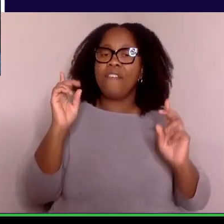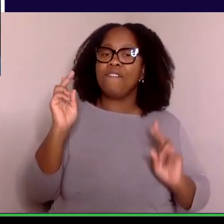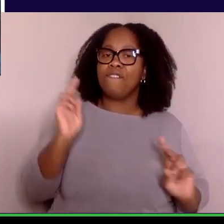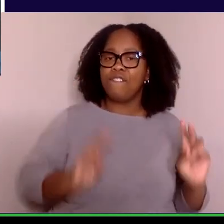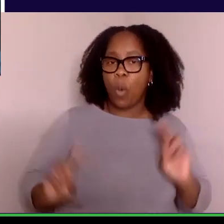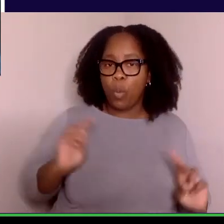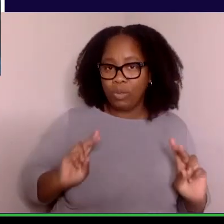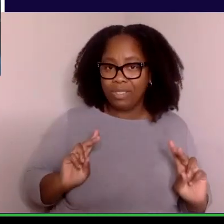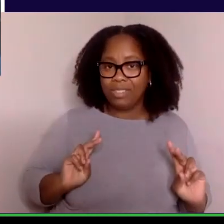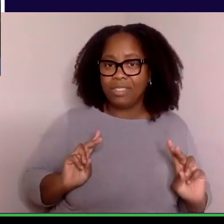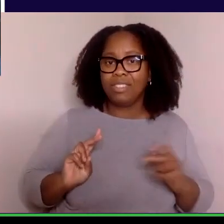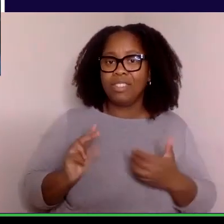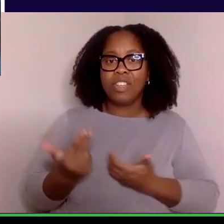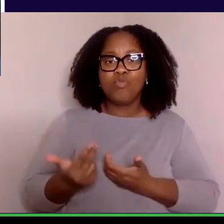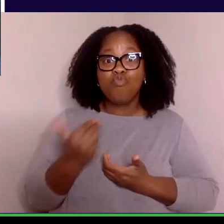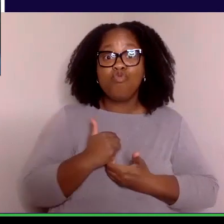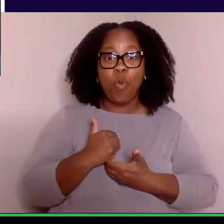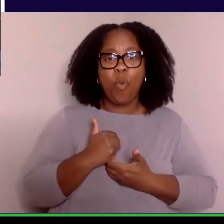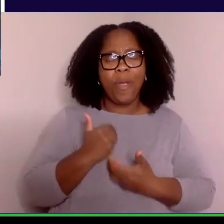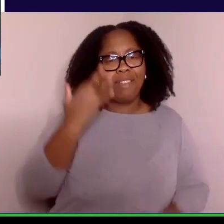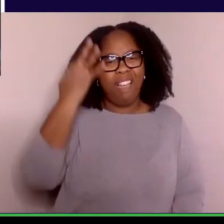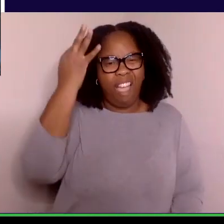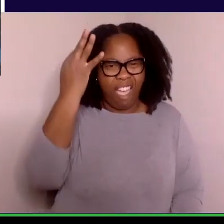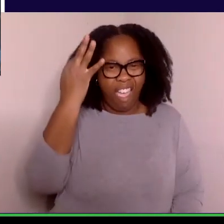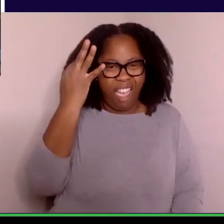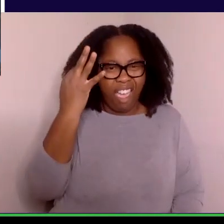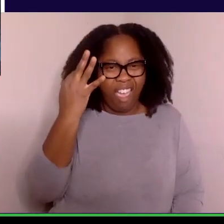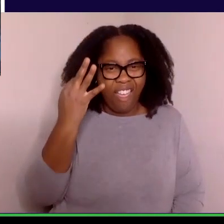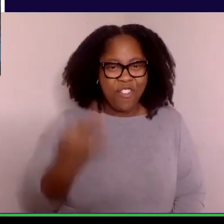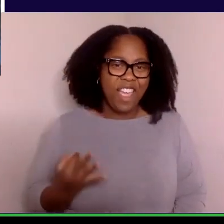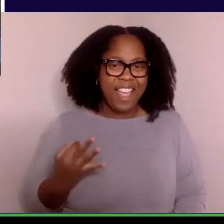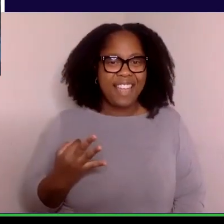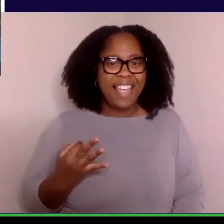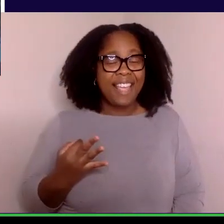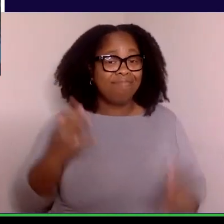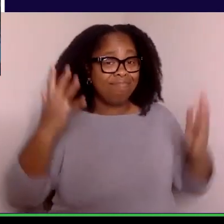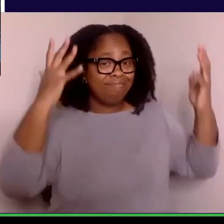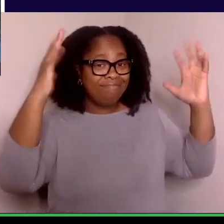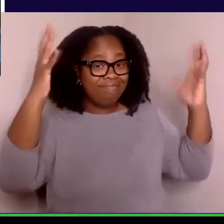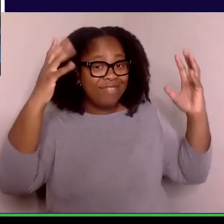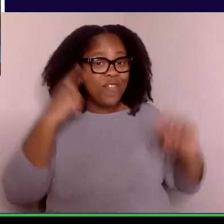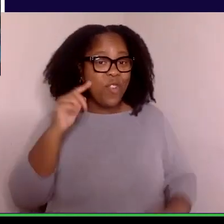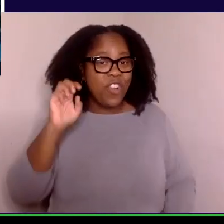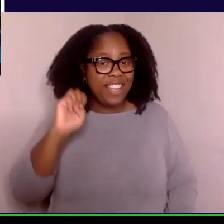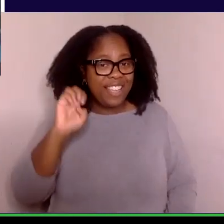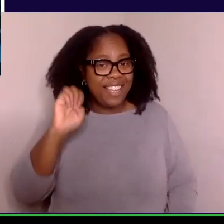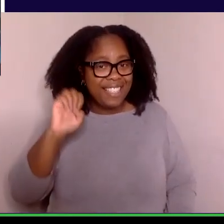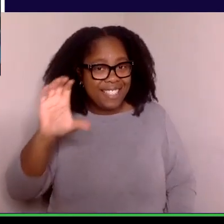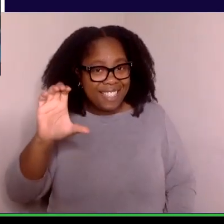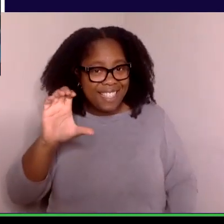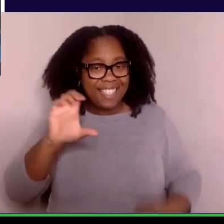us every Friday. So let's give it up for our EECs and CSPP